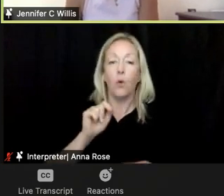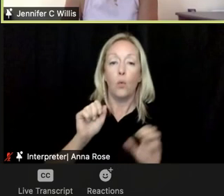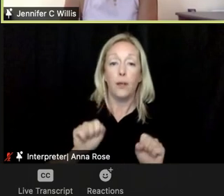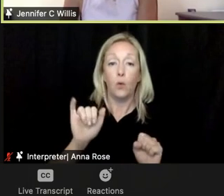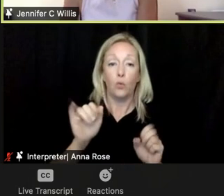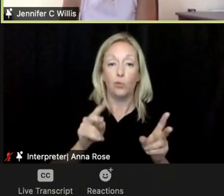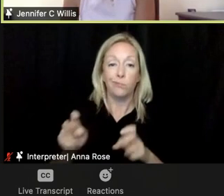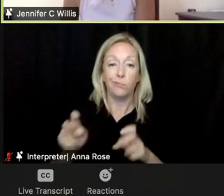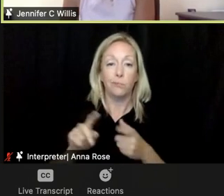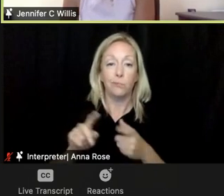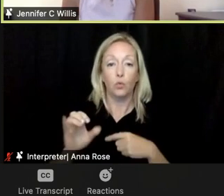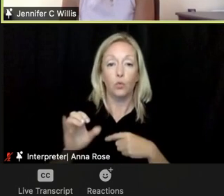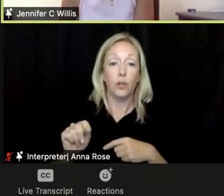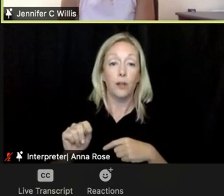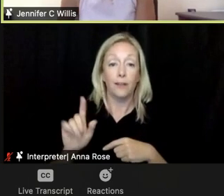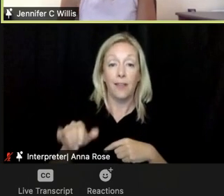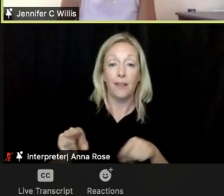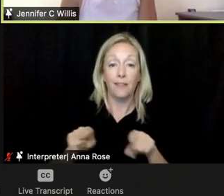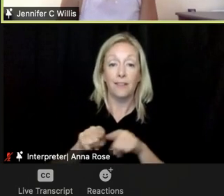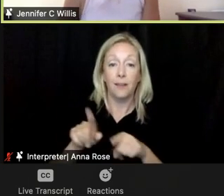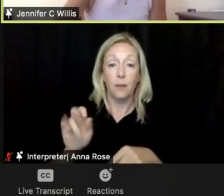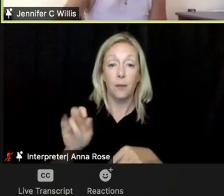I bet, for people